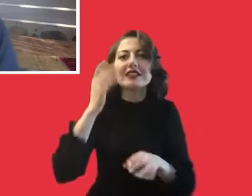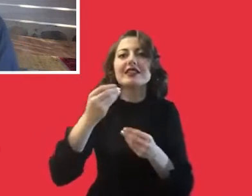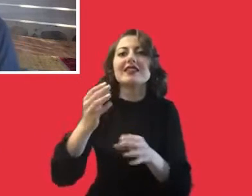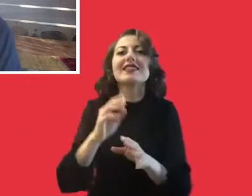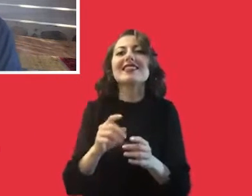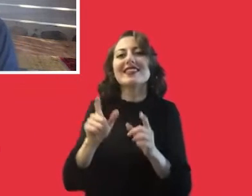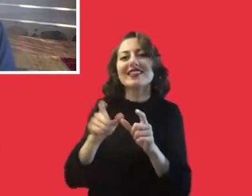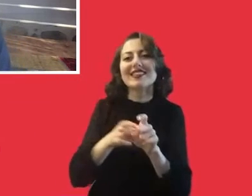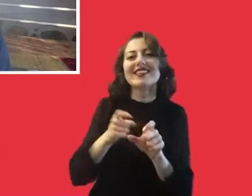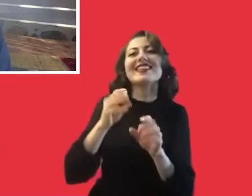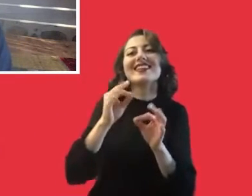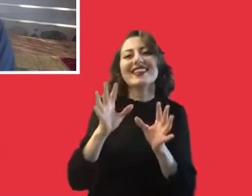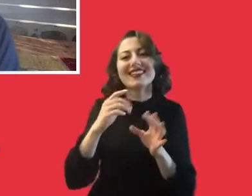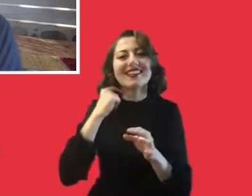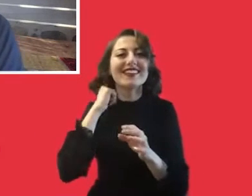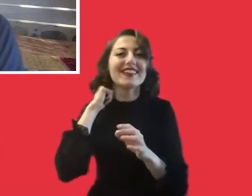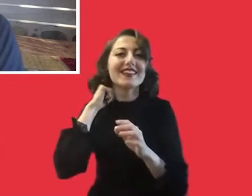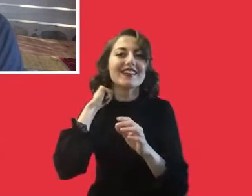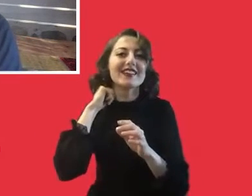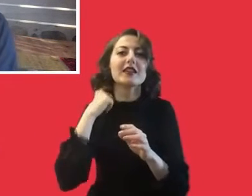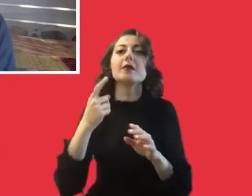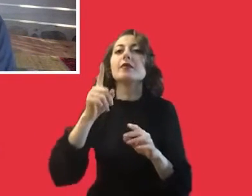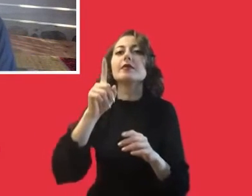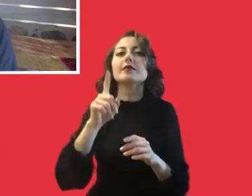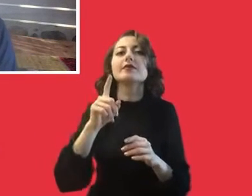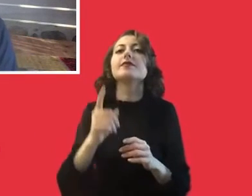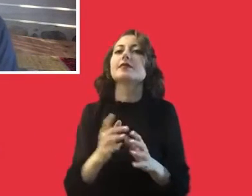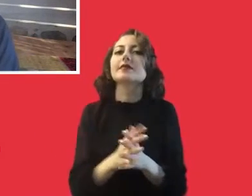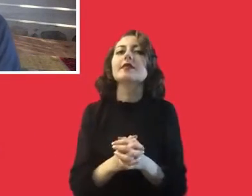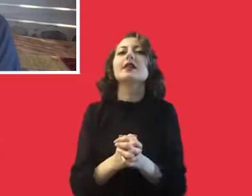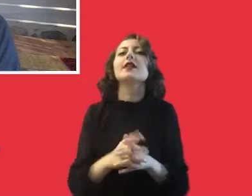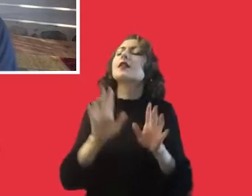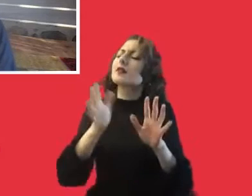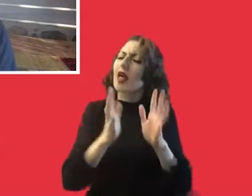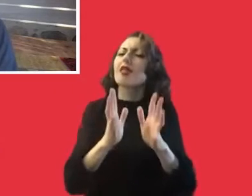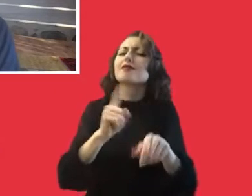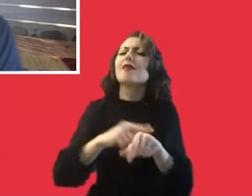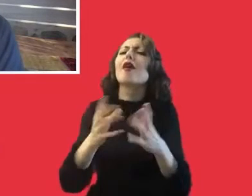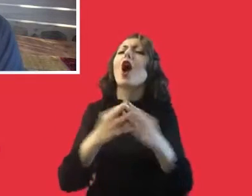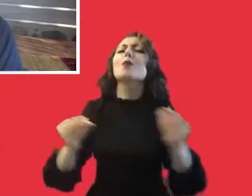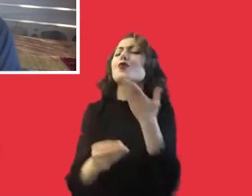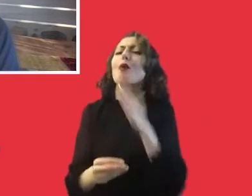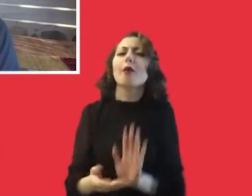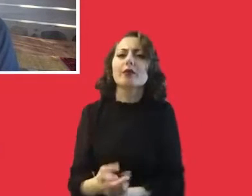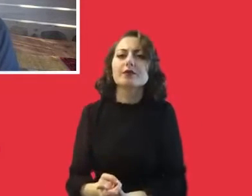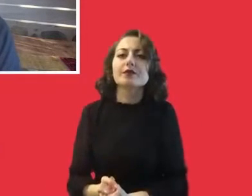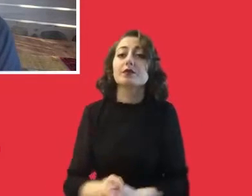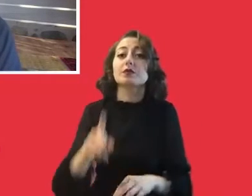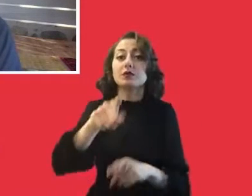don't want to steal any time from the other people, so I felt stressful a little bit. That's pretty good. No concerns, please.